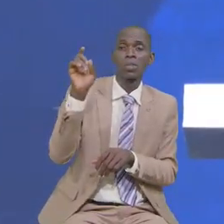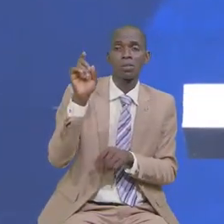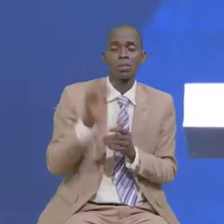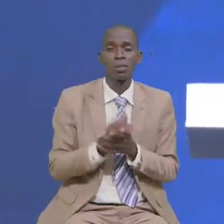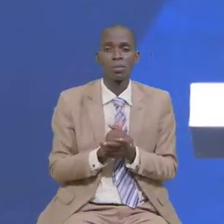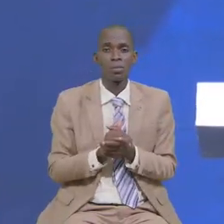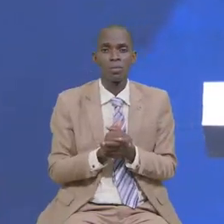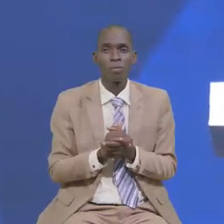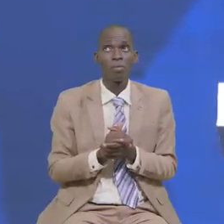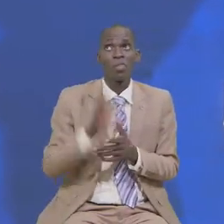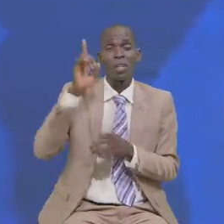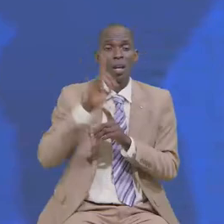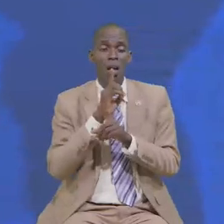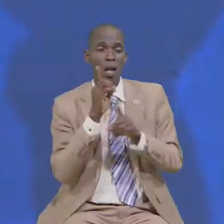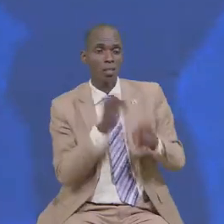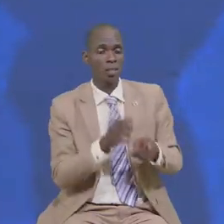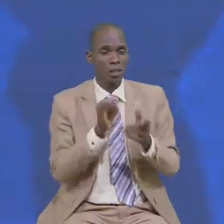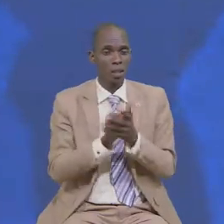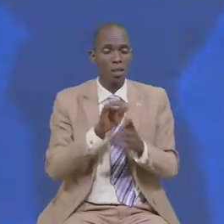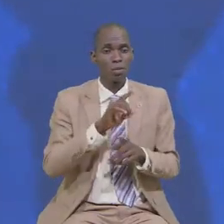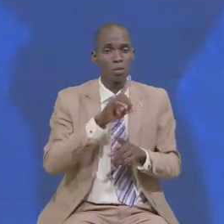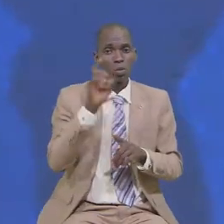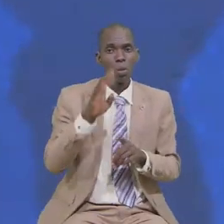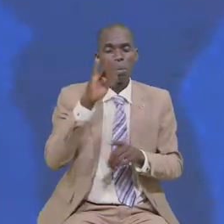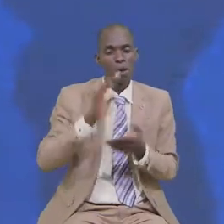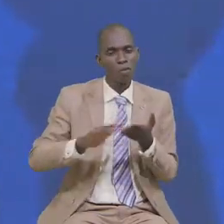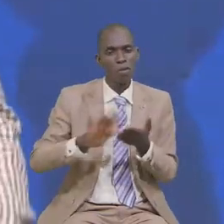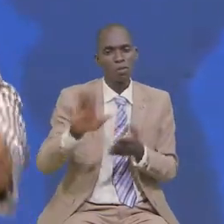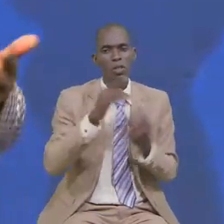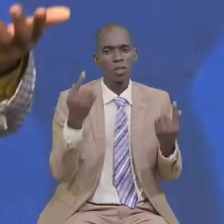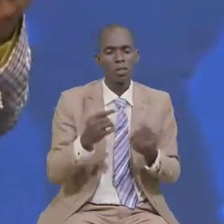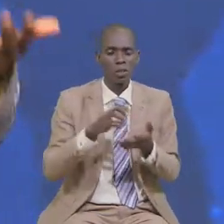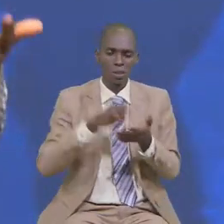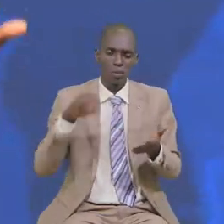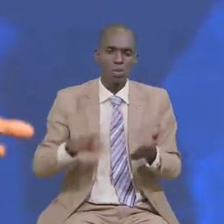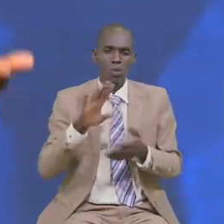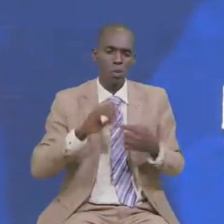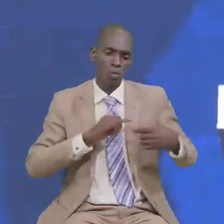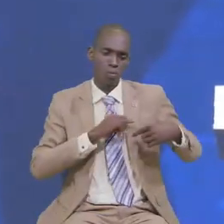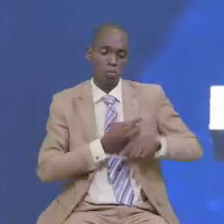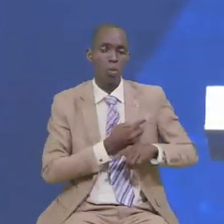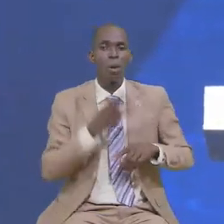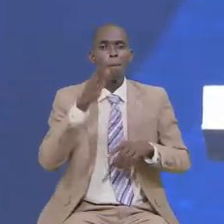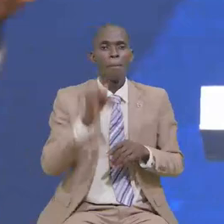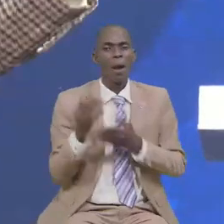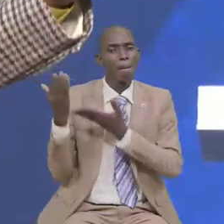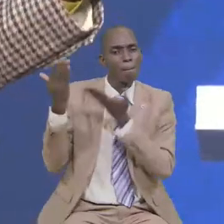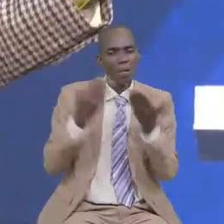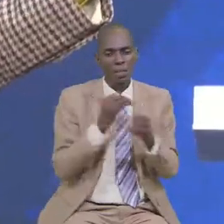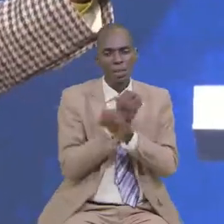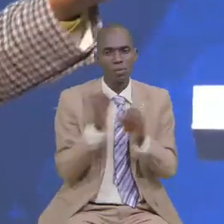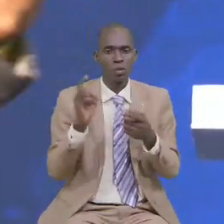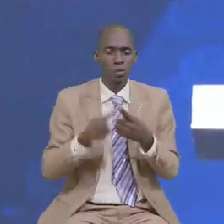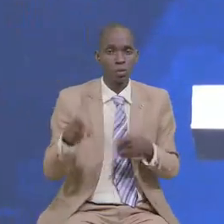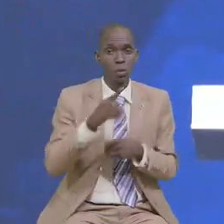He answers that question by forgiving your sin, by taking your guilt away, by bringing salvation to your life. Then